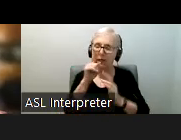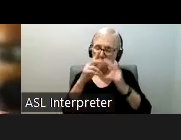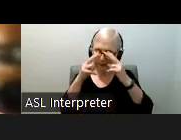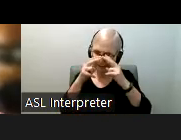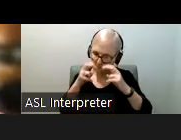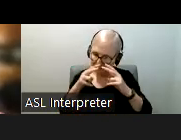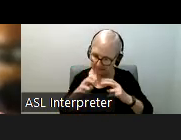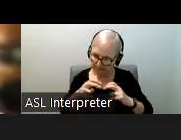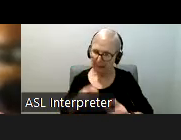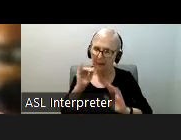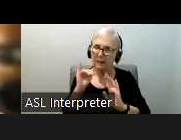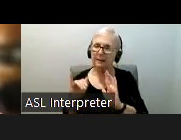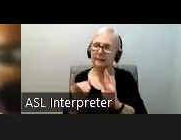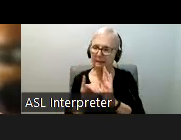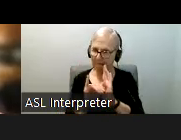and identifying